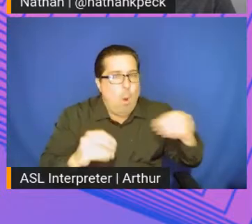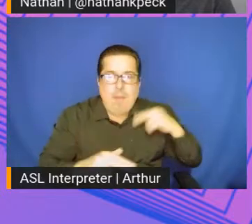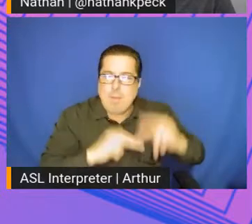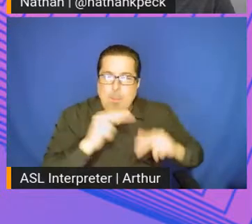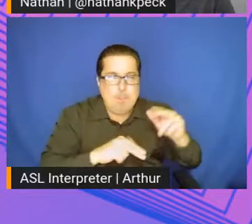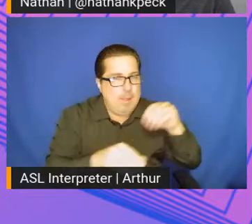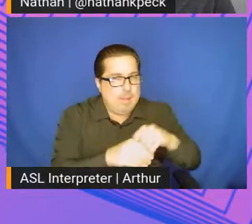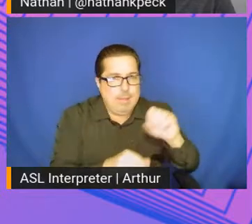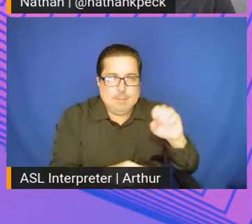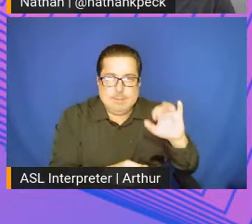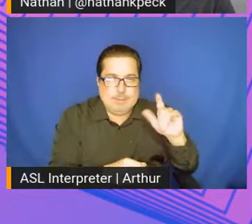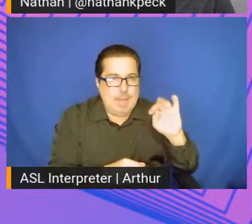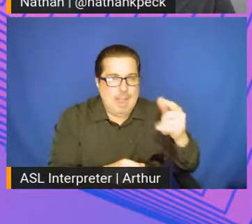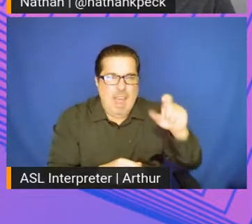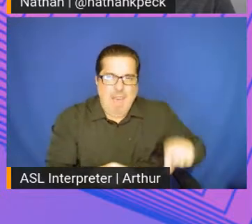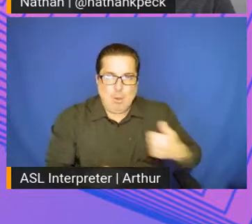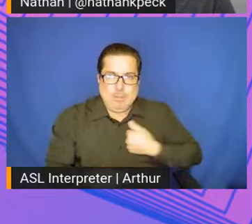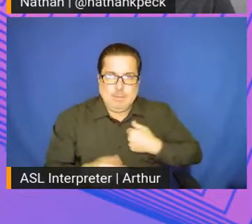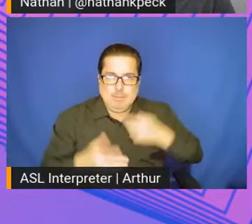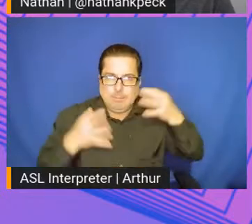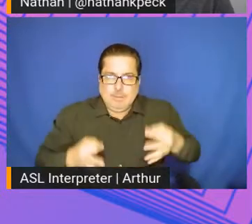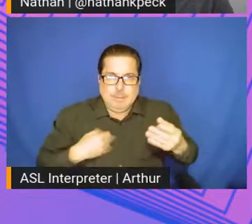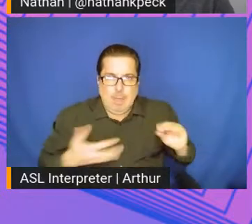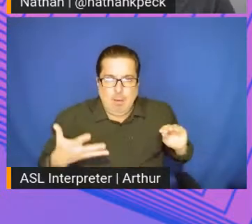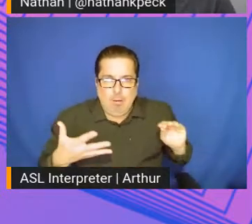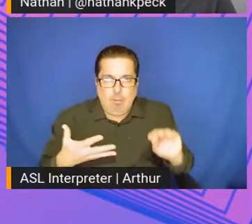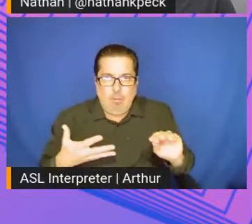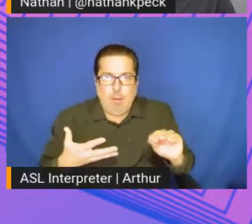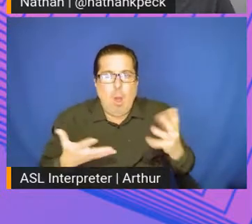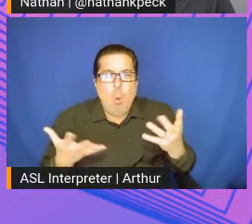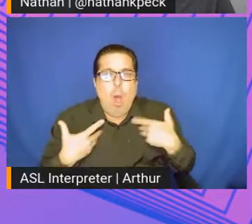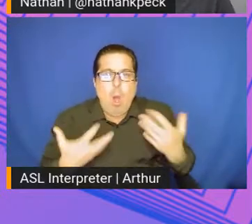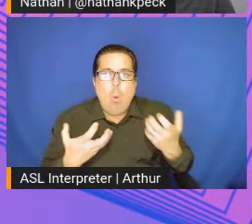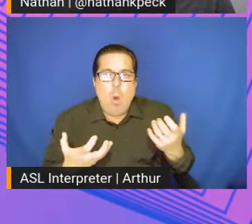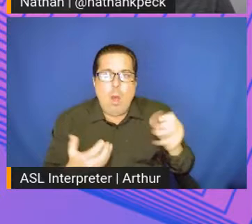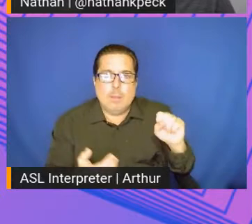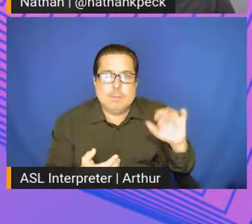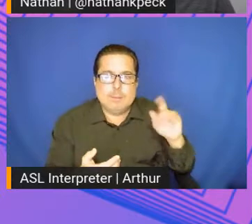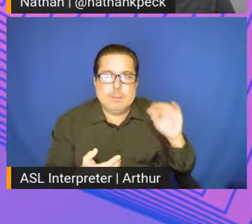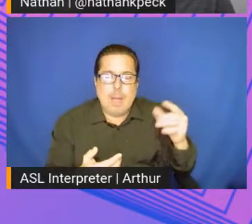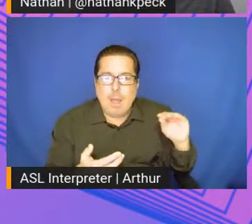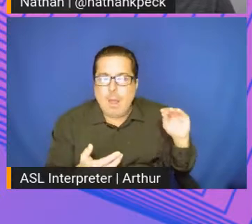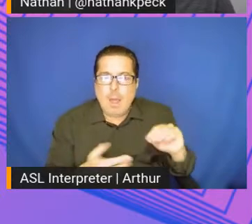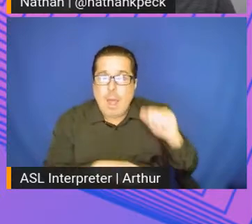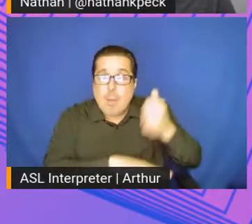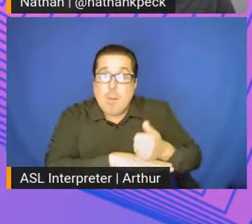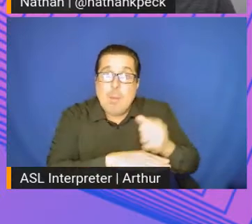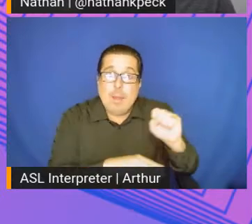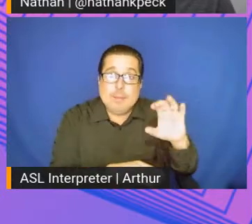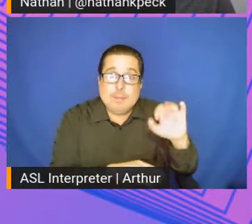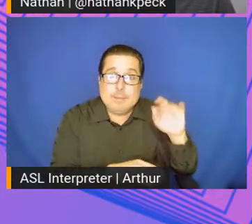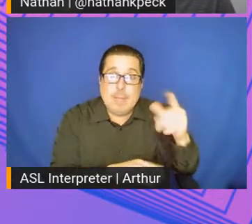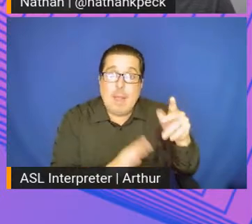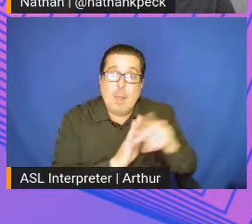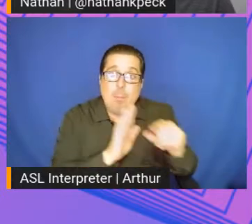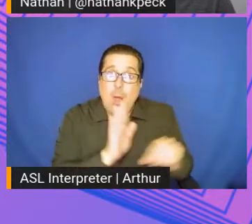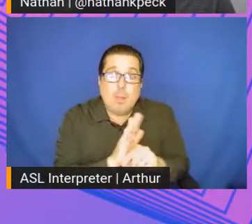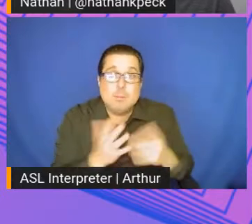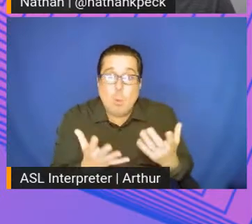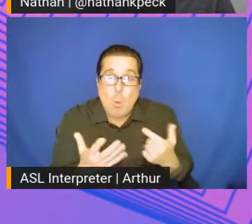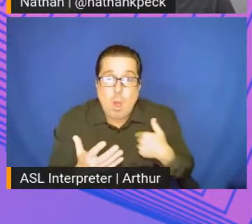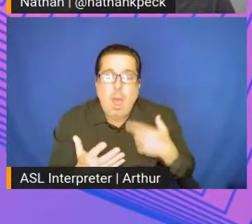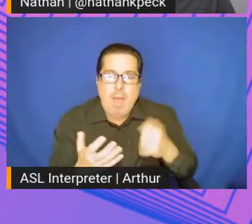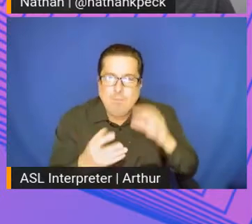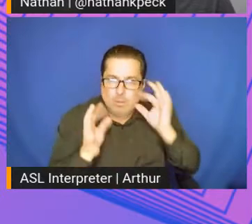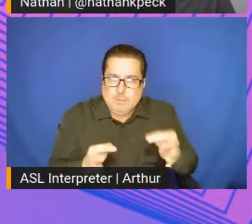that myself, what I want my scaling to be. So I implement my own scaling policy, but once again, I can fine-tune that and make